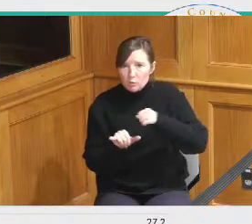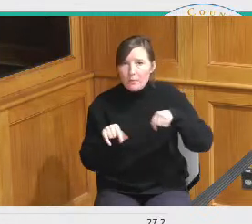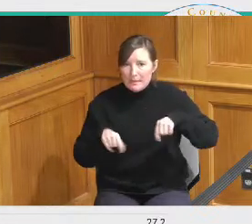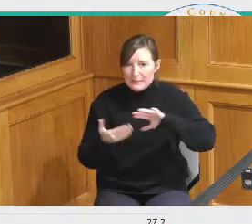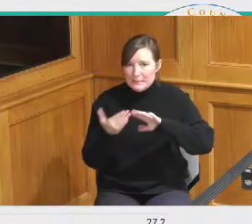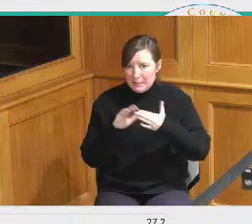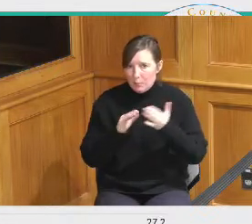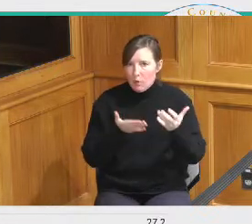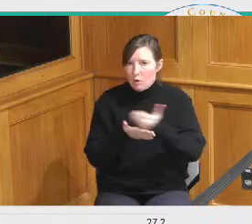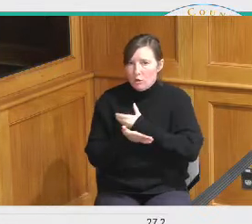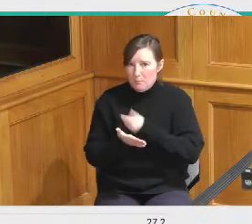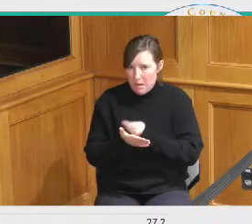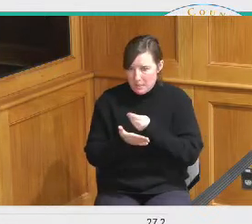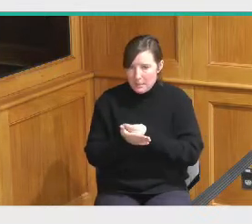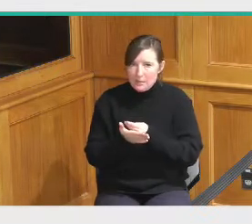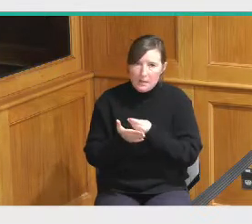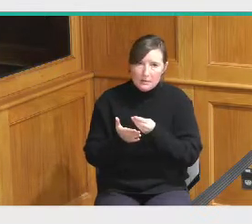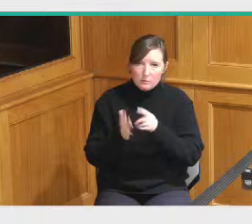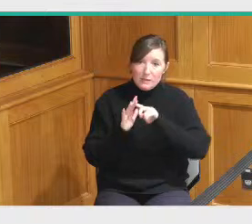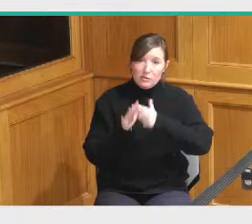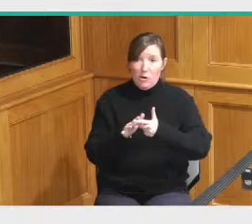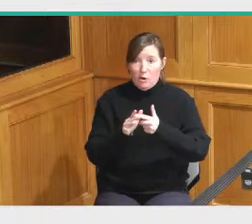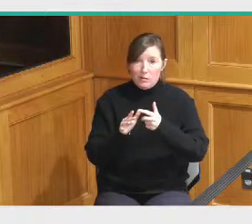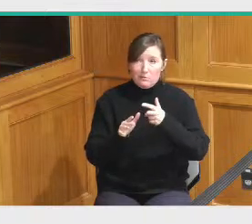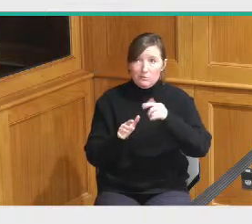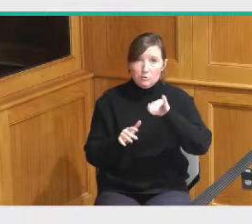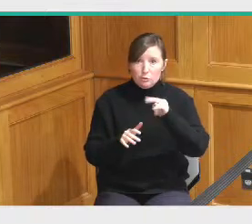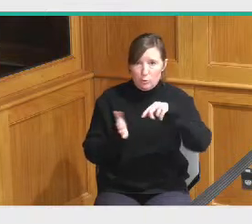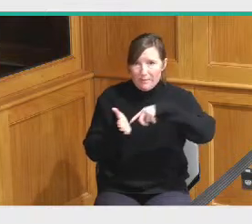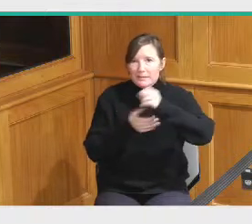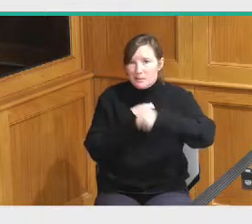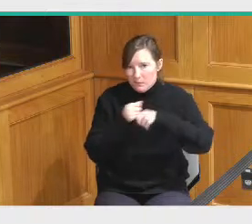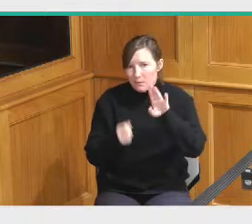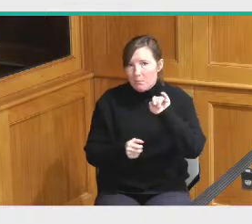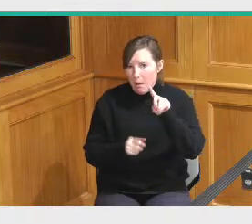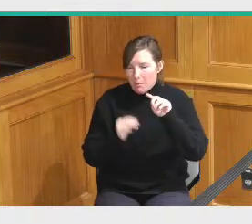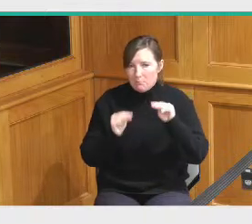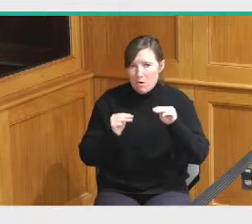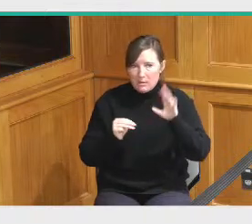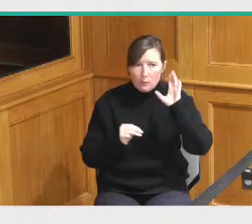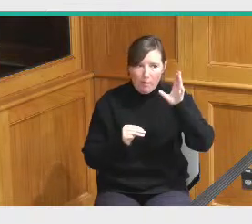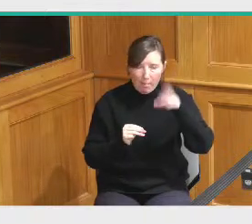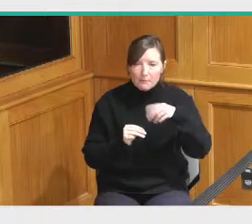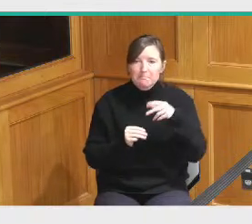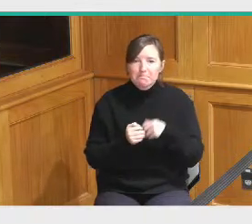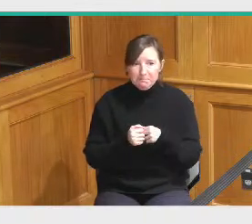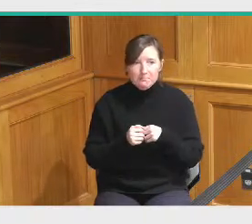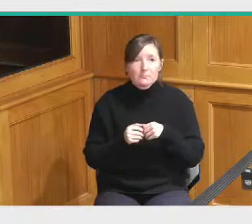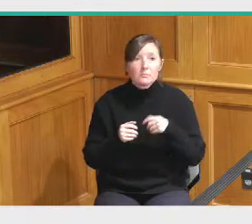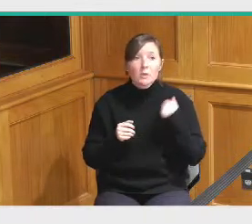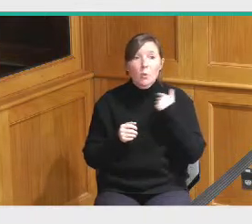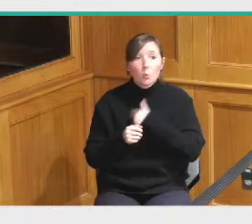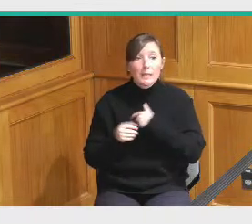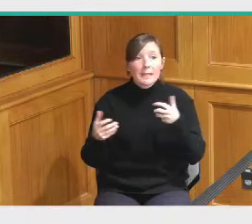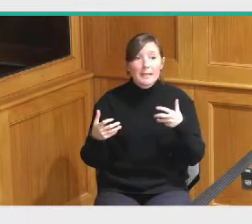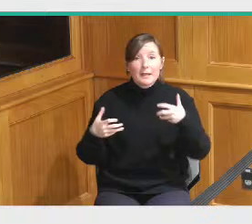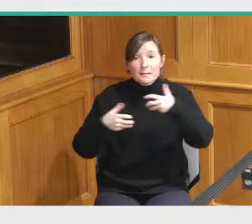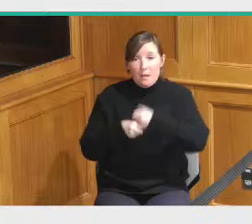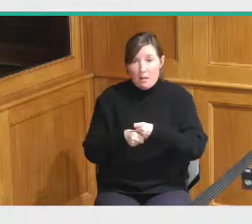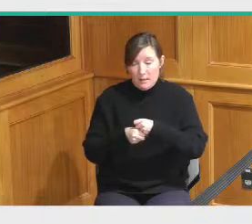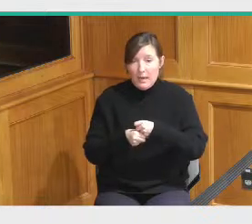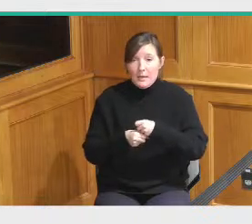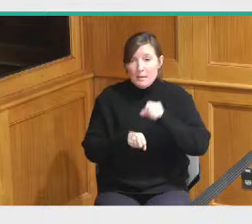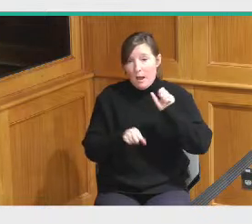to the bond market in June. As we consolidate our occupancy tax streams and put them towards this